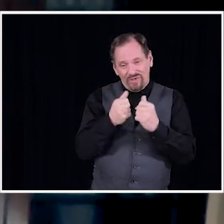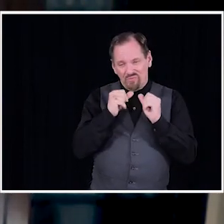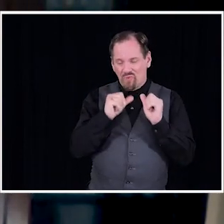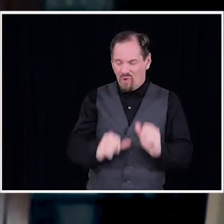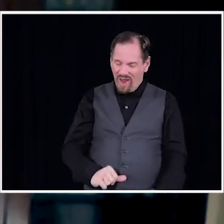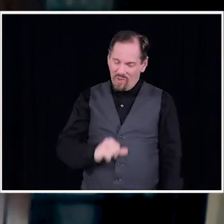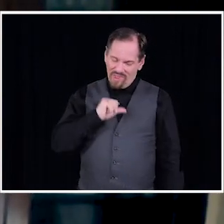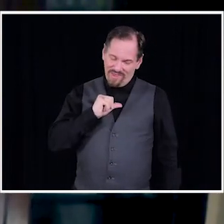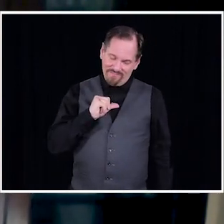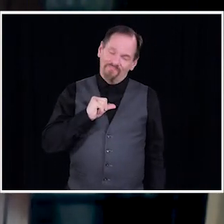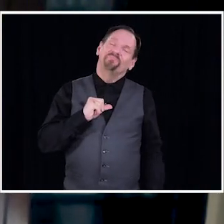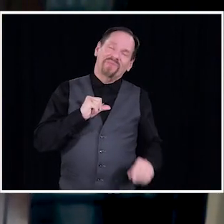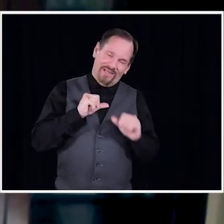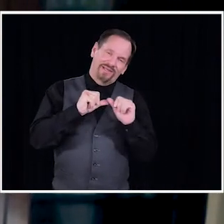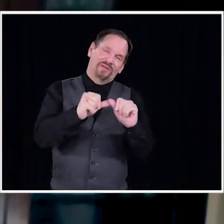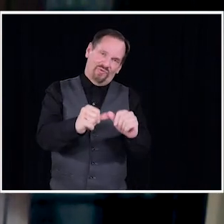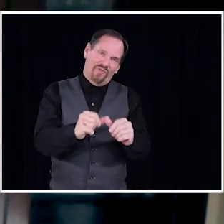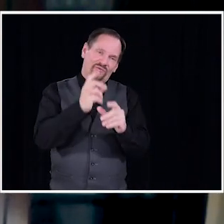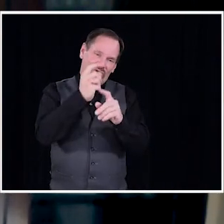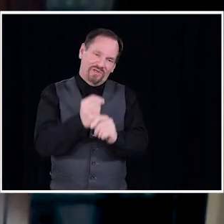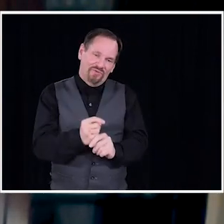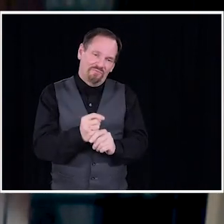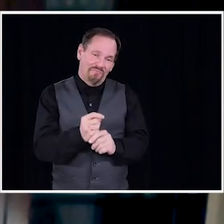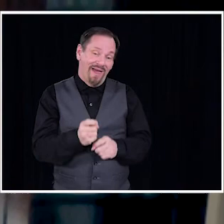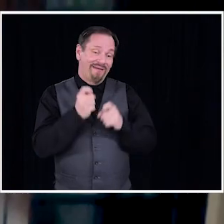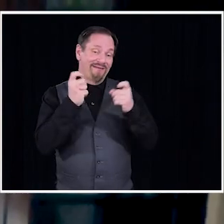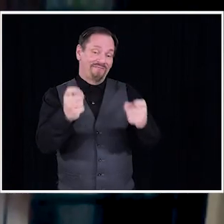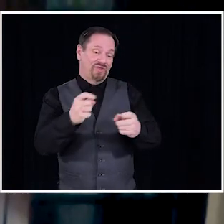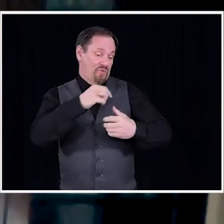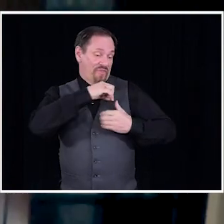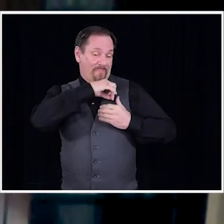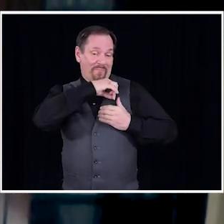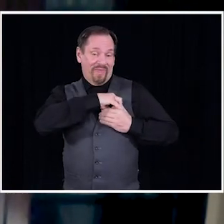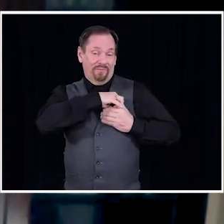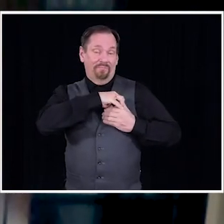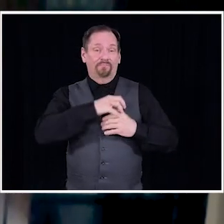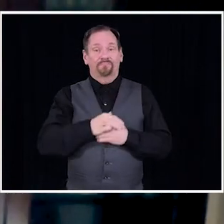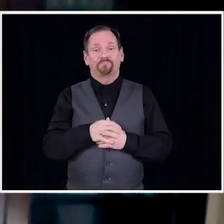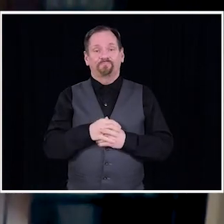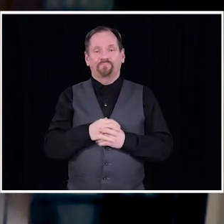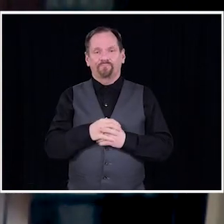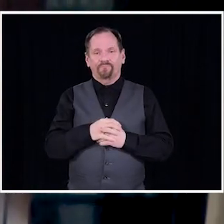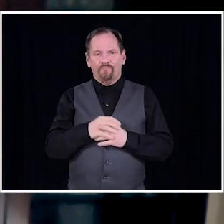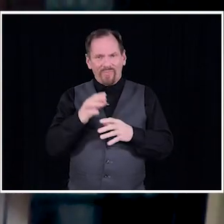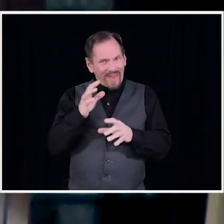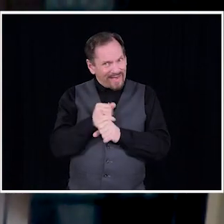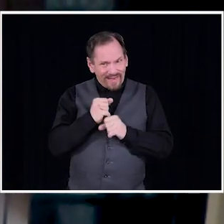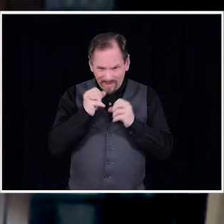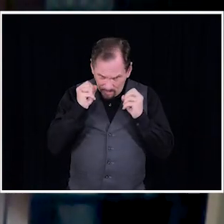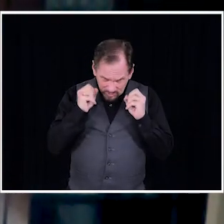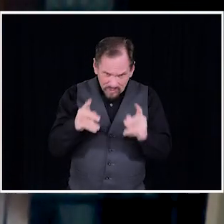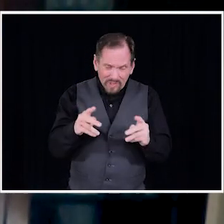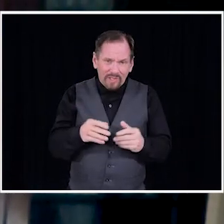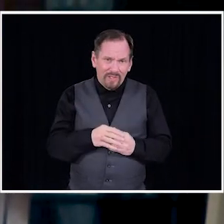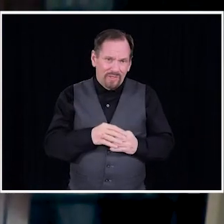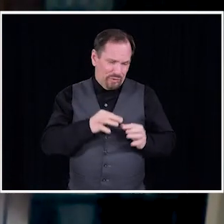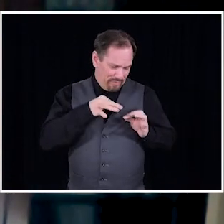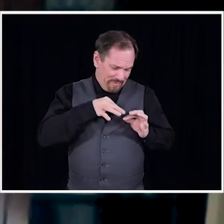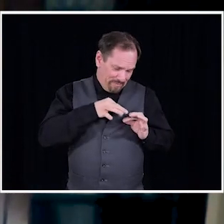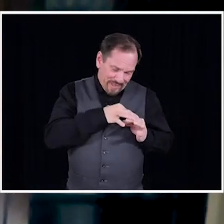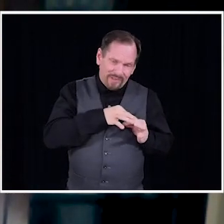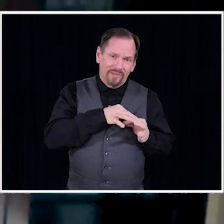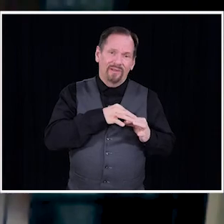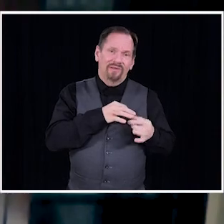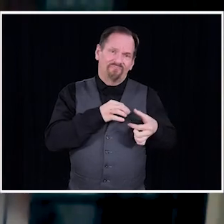proudly continues the tradition by supporting the awarding of your nursing pin. Take this opportunity to